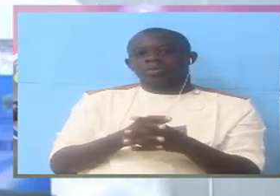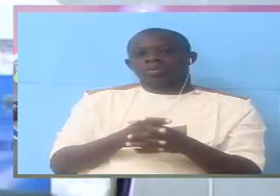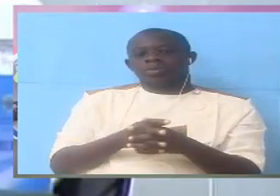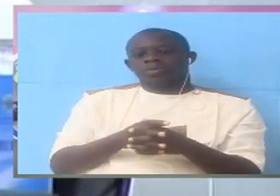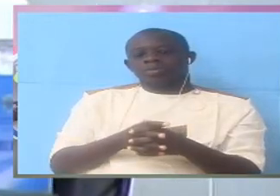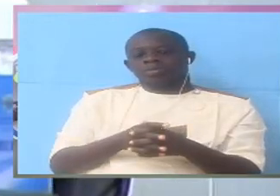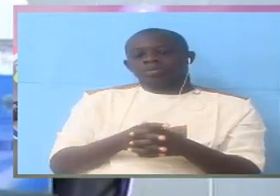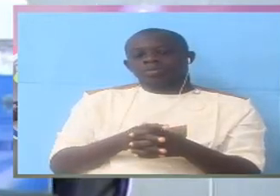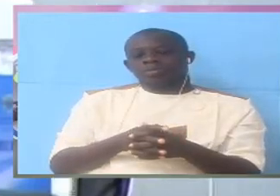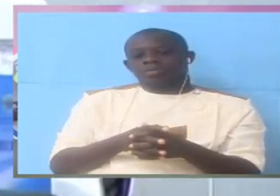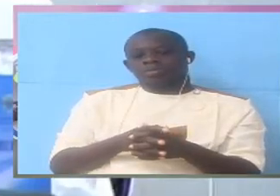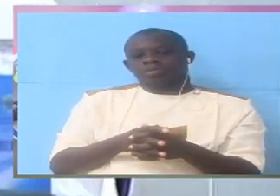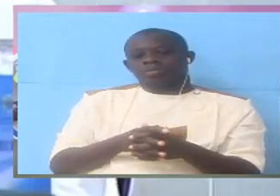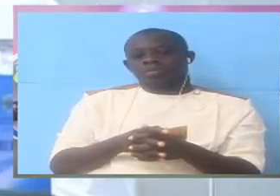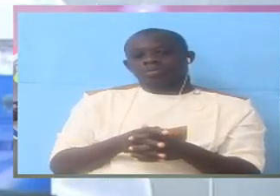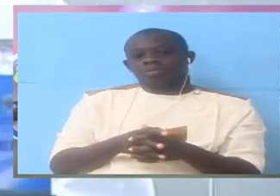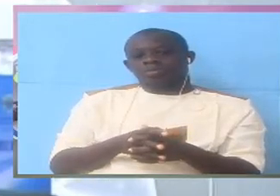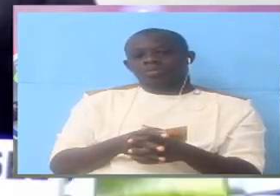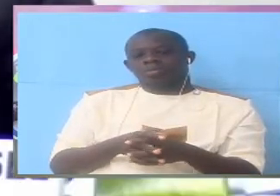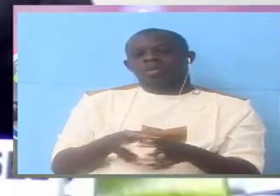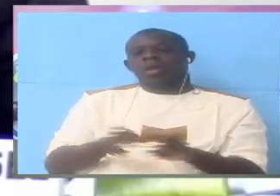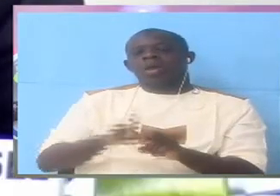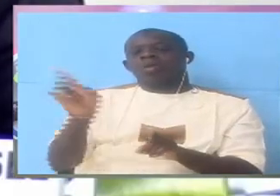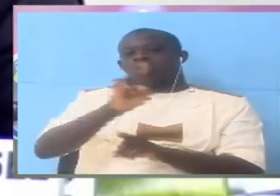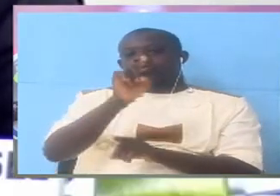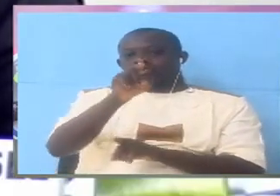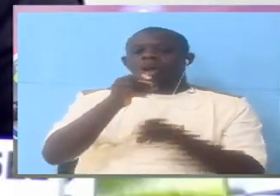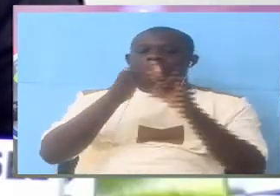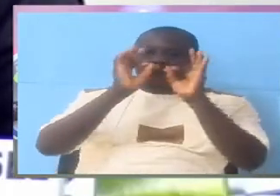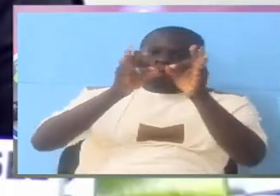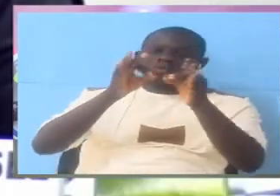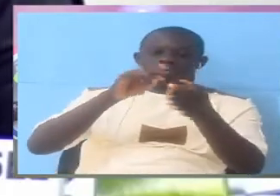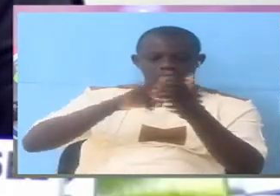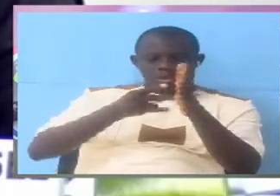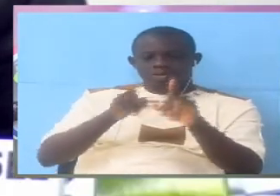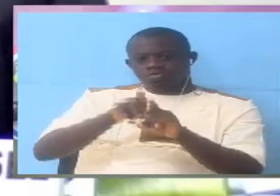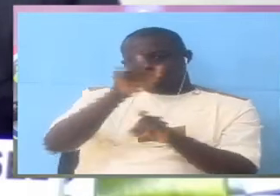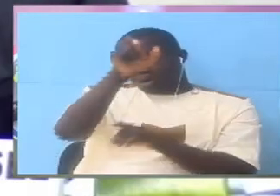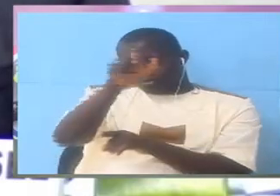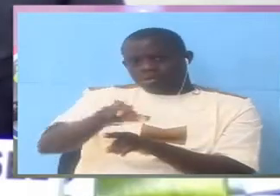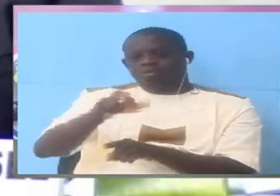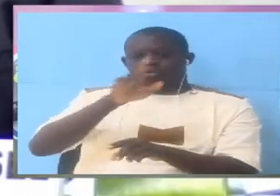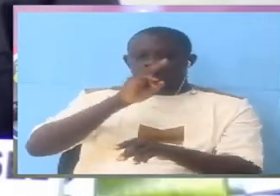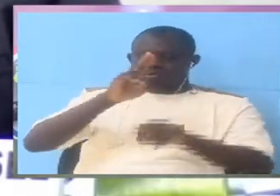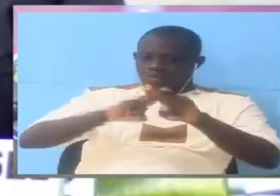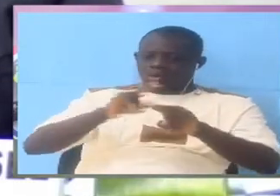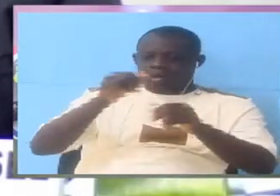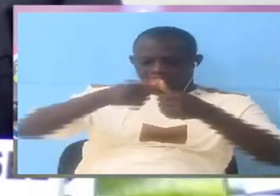I was sitting on his side. Can you repeat what you have described suggests that you are the one on the flank.